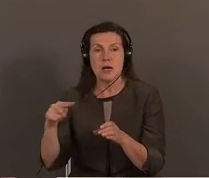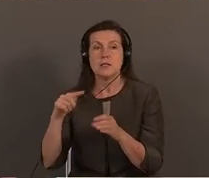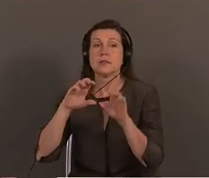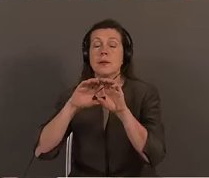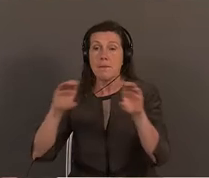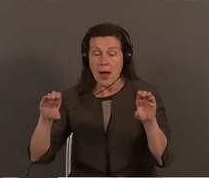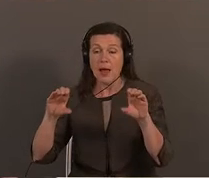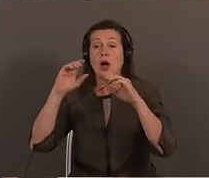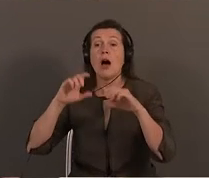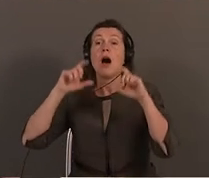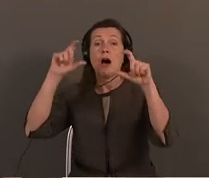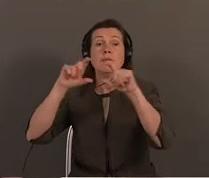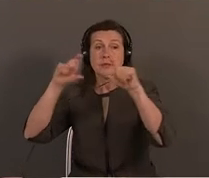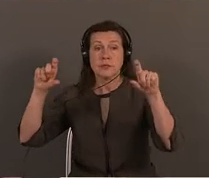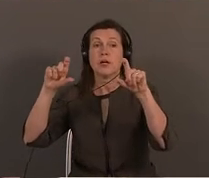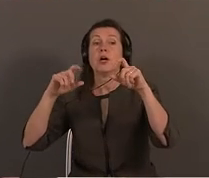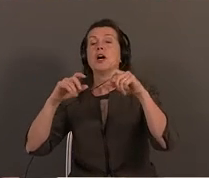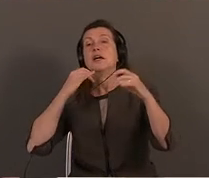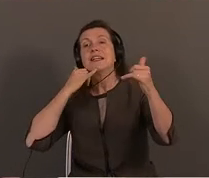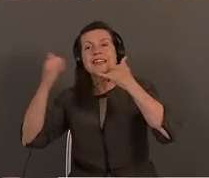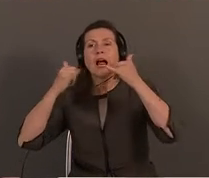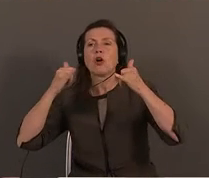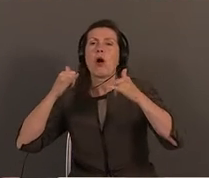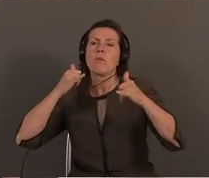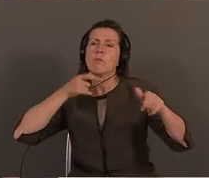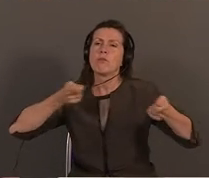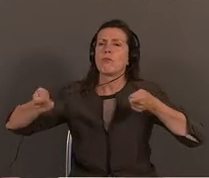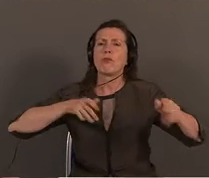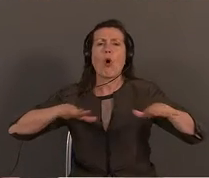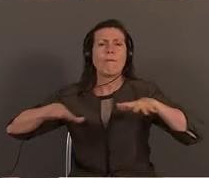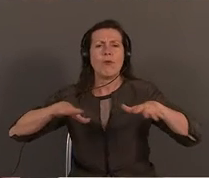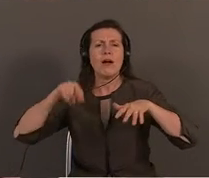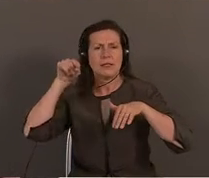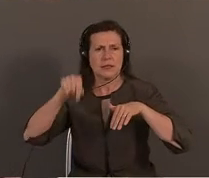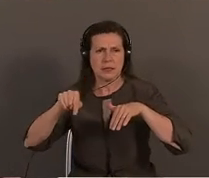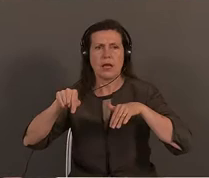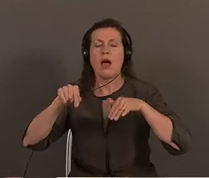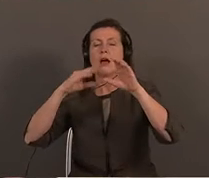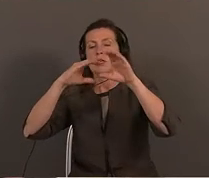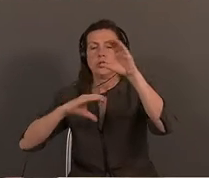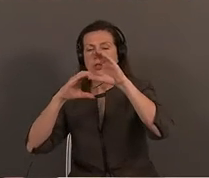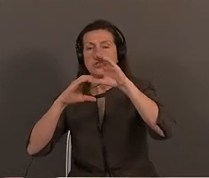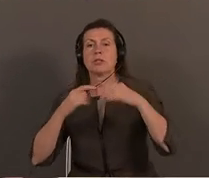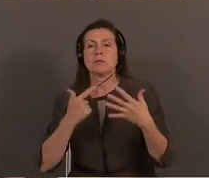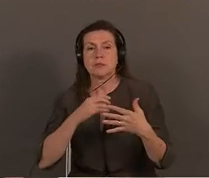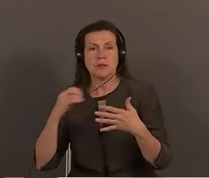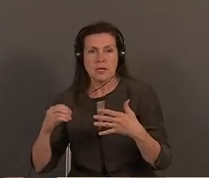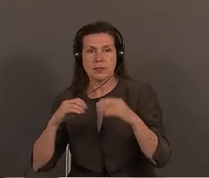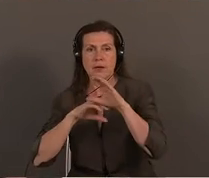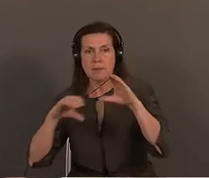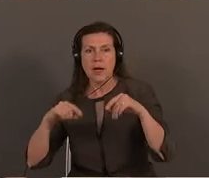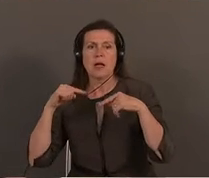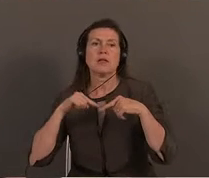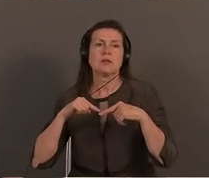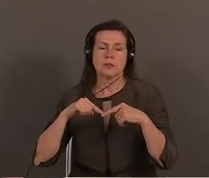5G, and sub 700 bands will be up to digital terrestrial television, up to theaters using wireless